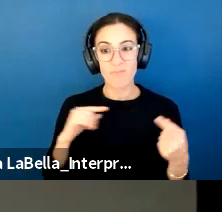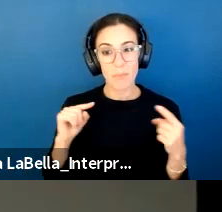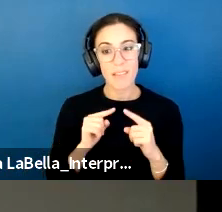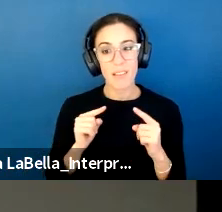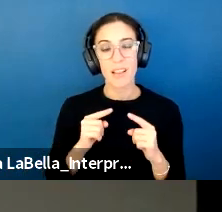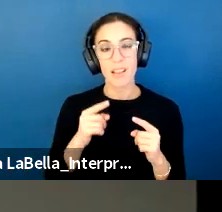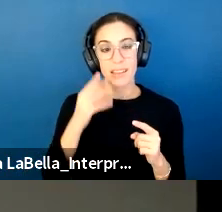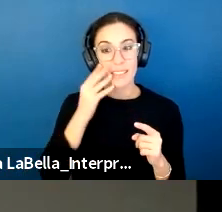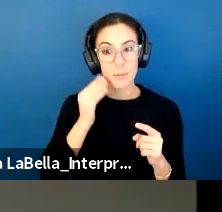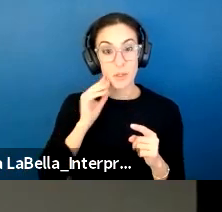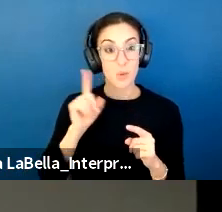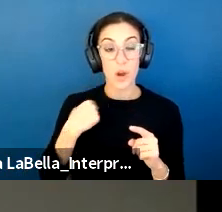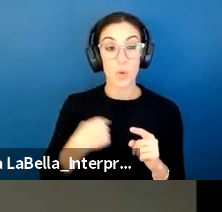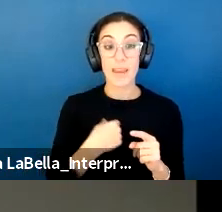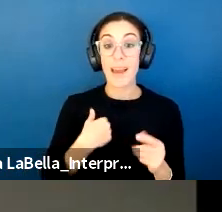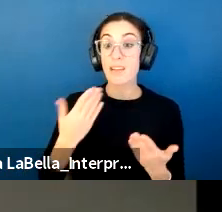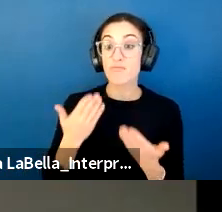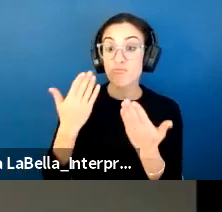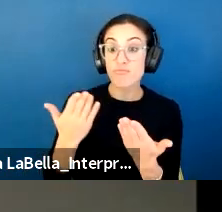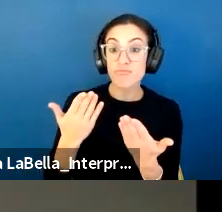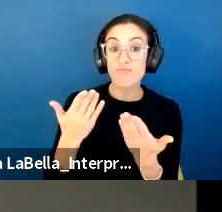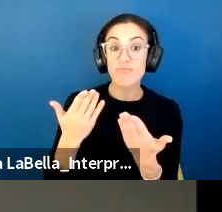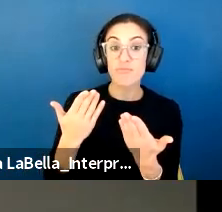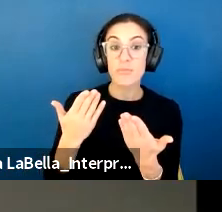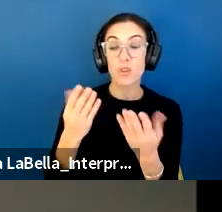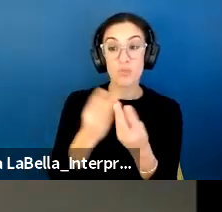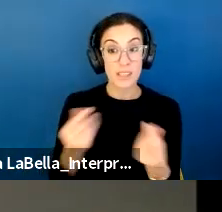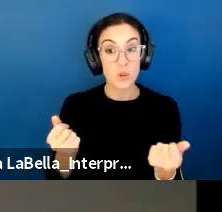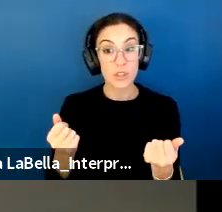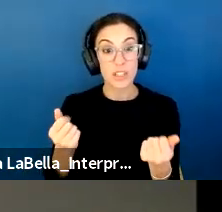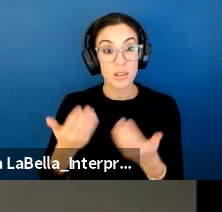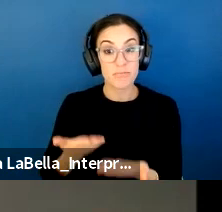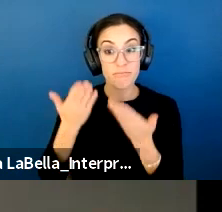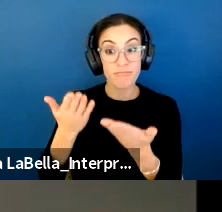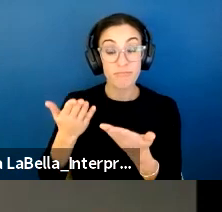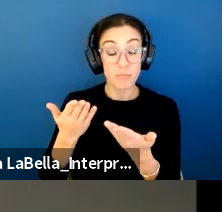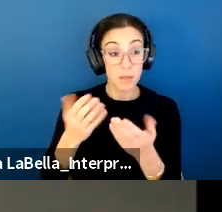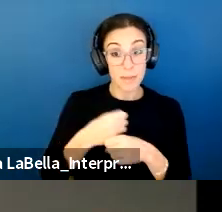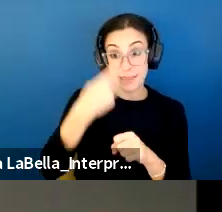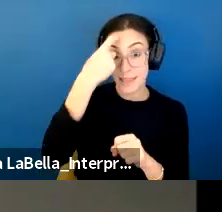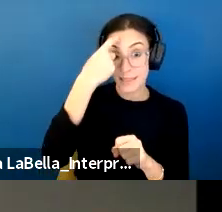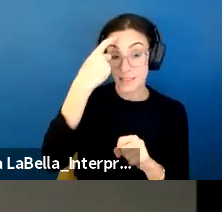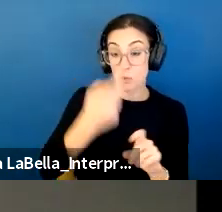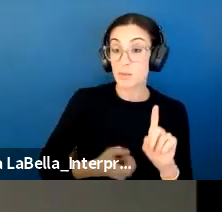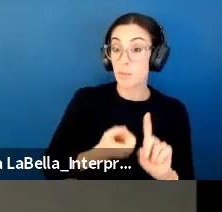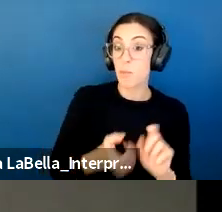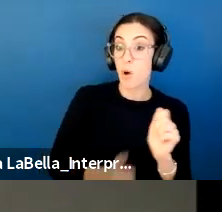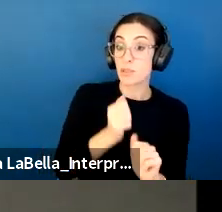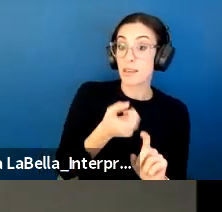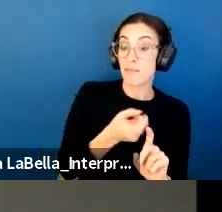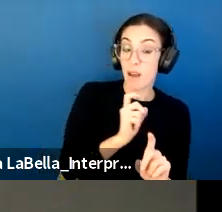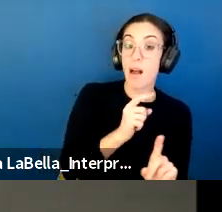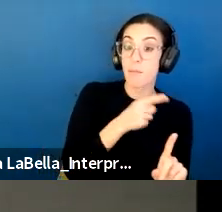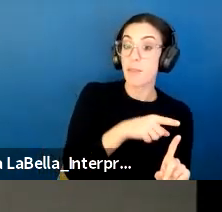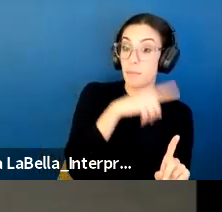resolution advanced, and it made sense that it came largely from the Black community in Vermont to declare racism